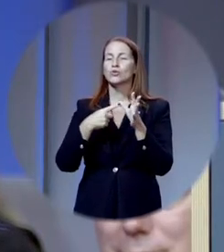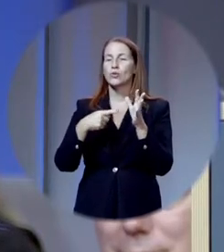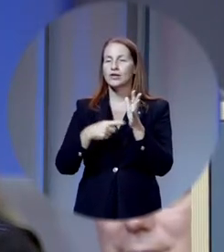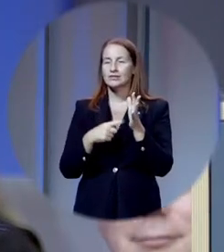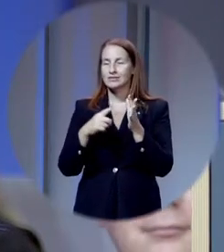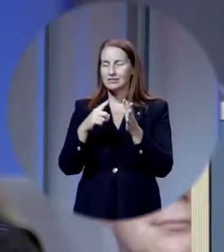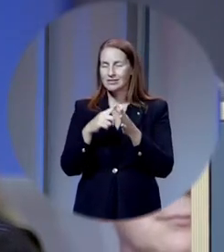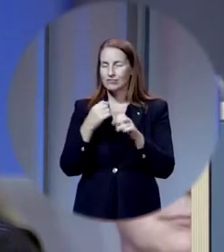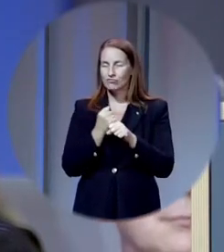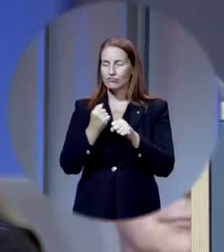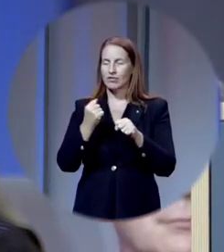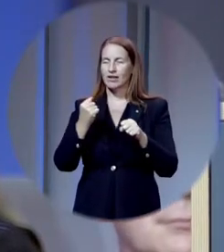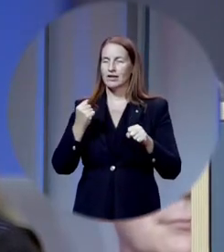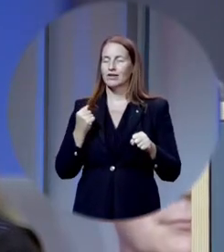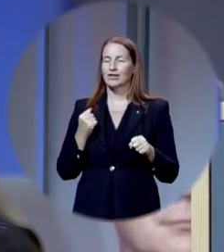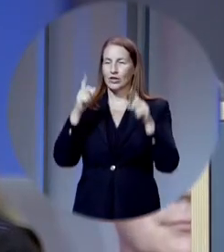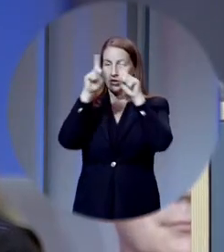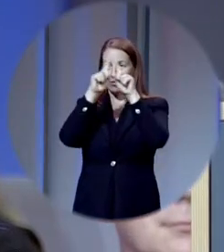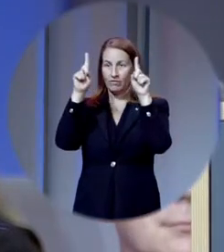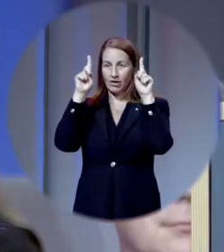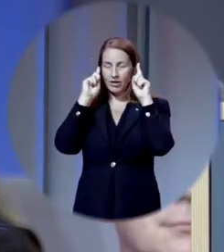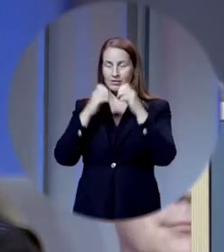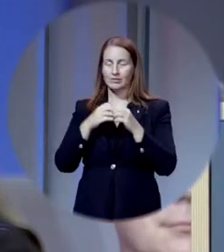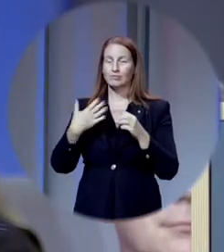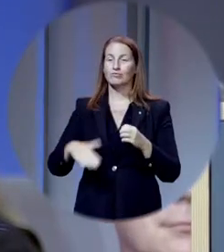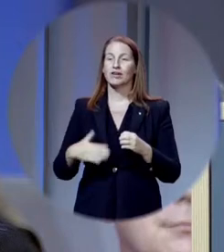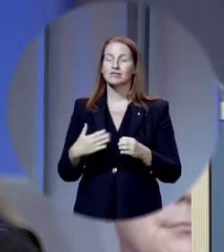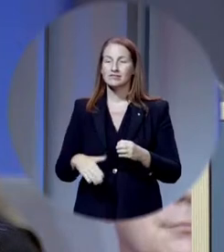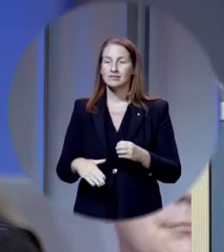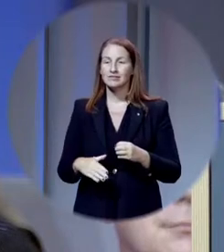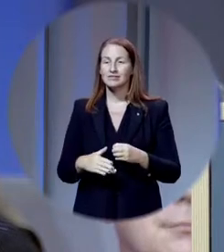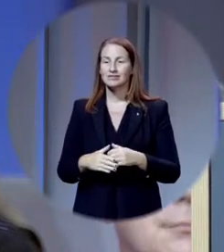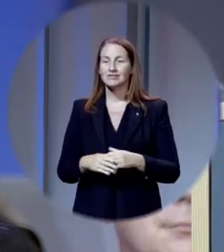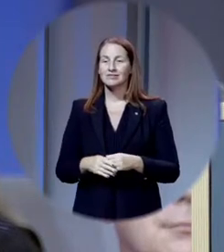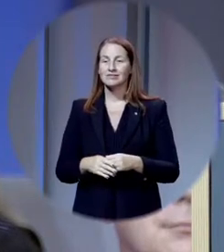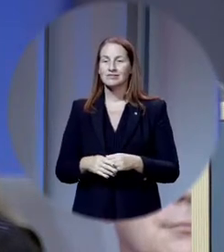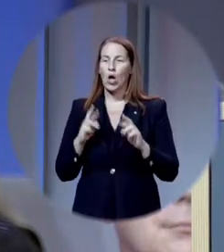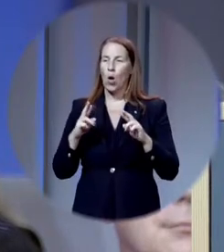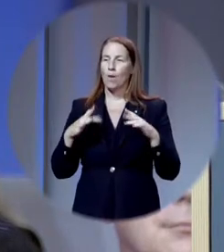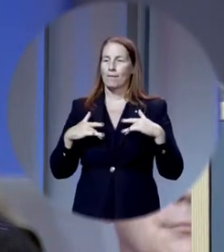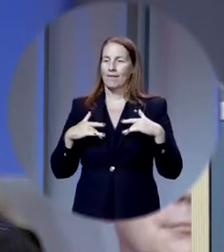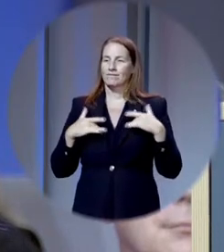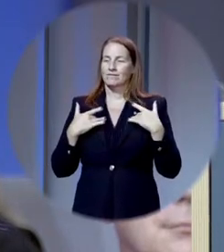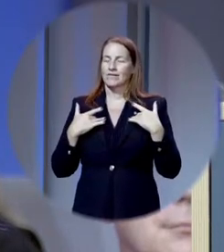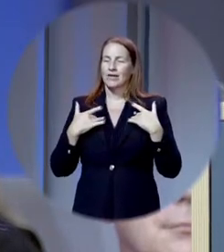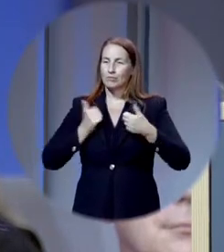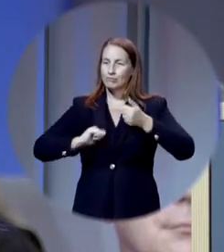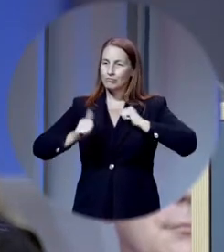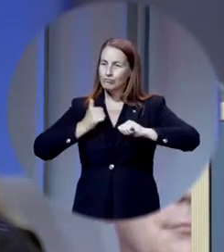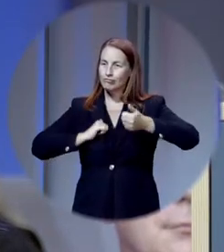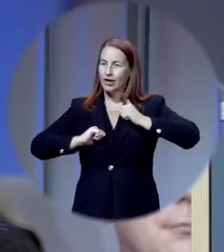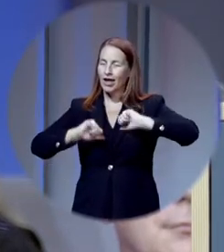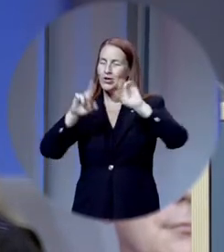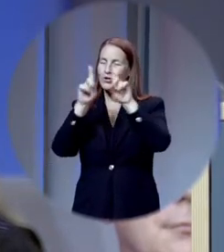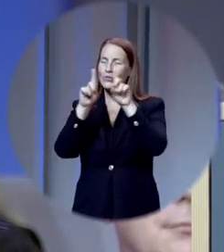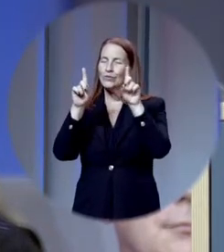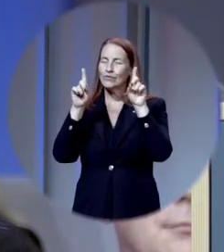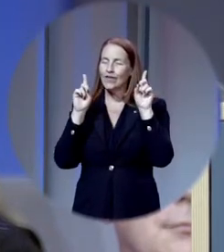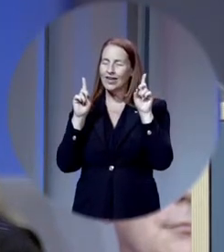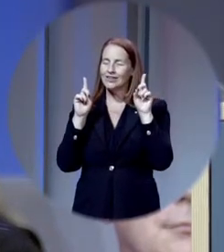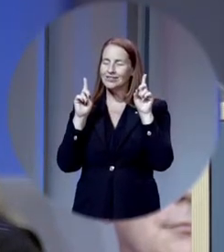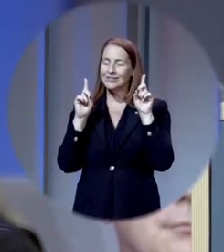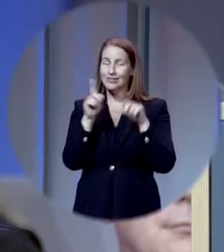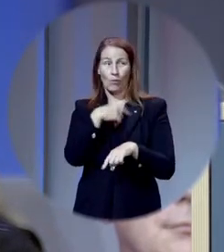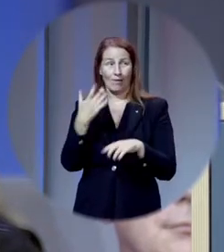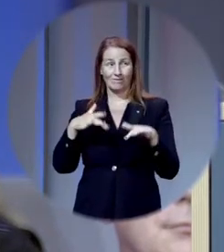Brighton. And as you do, I hope you will feel as proud of us as we do of each and